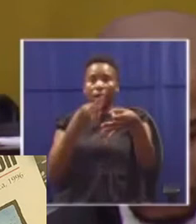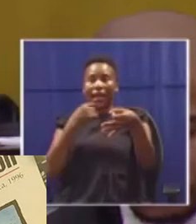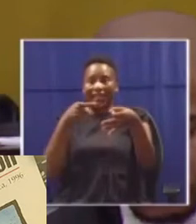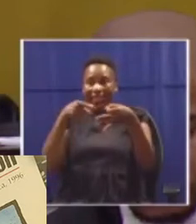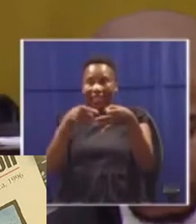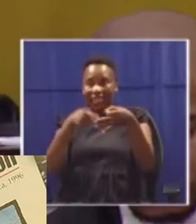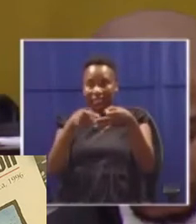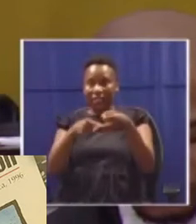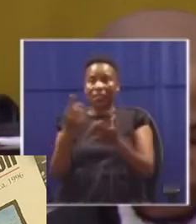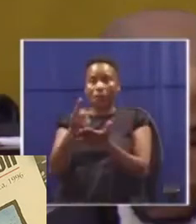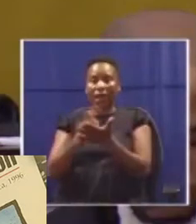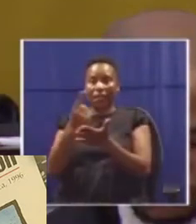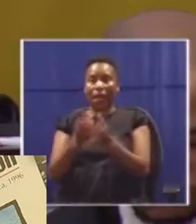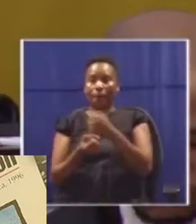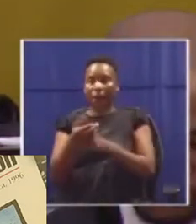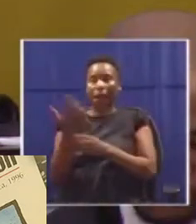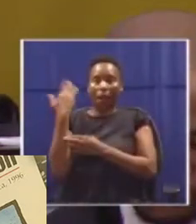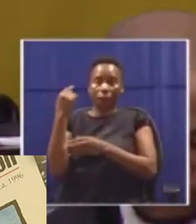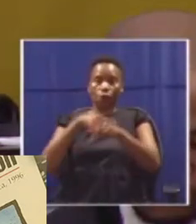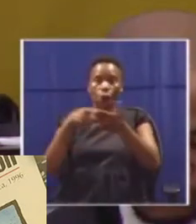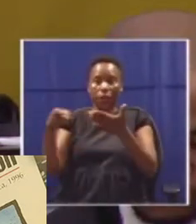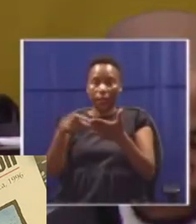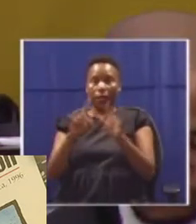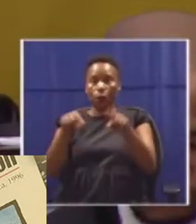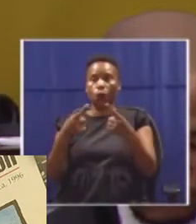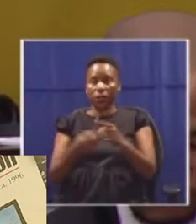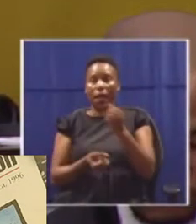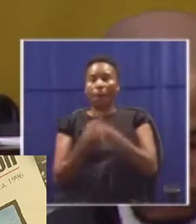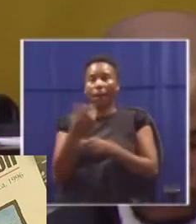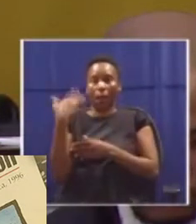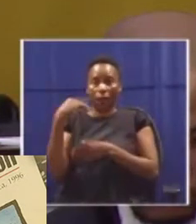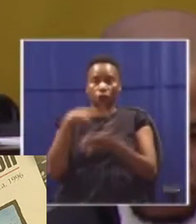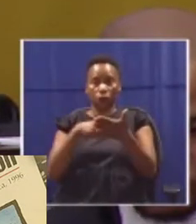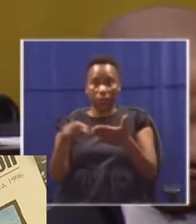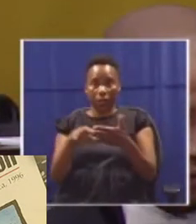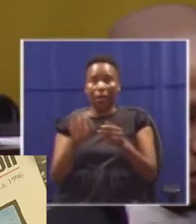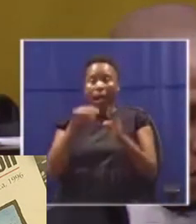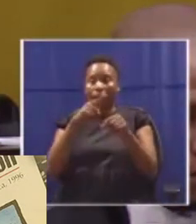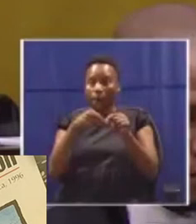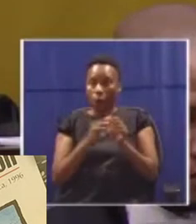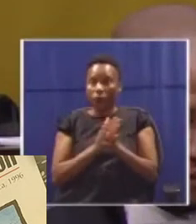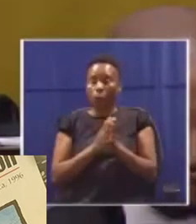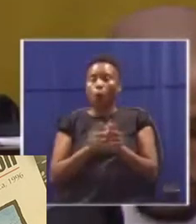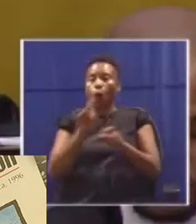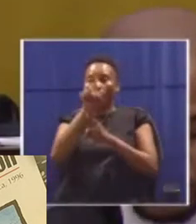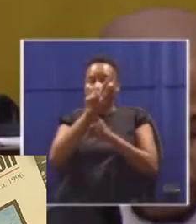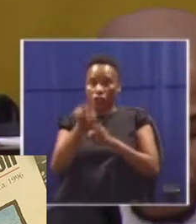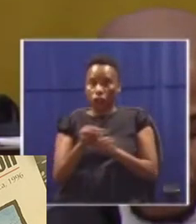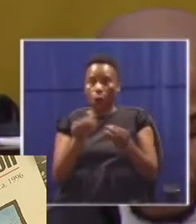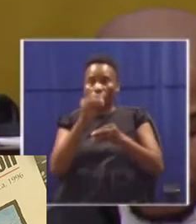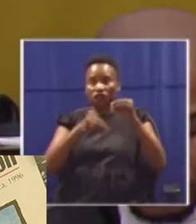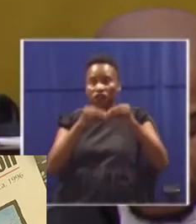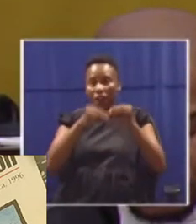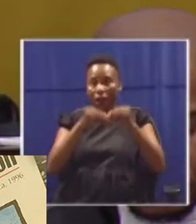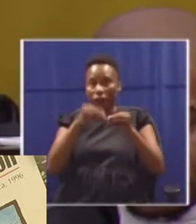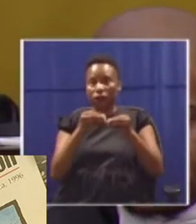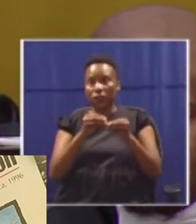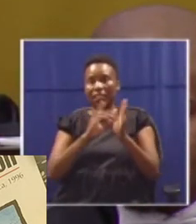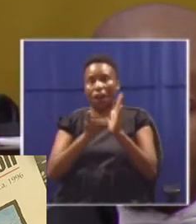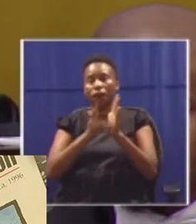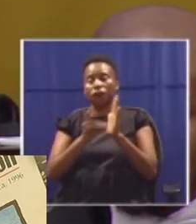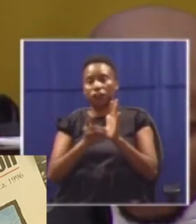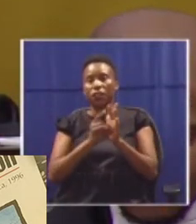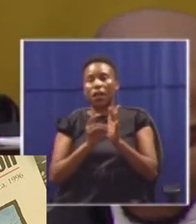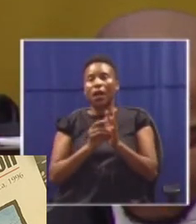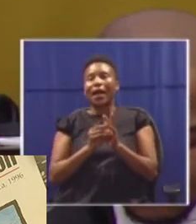week. The item is thus a decision of question on the draft resolution in the name of the Honourable A